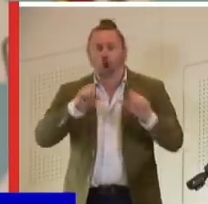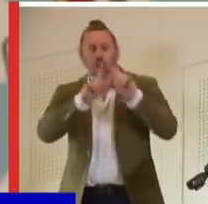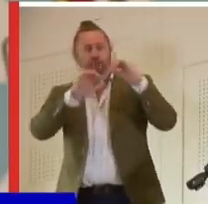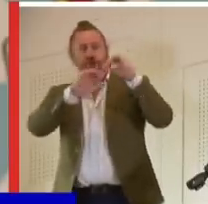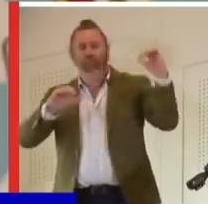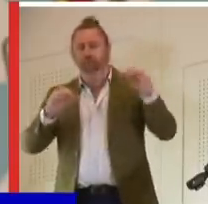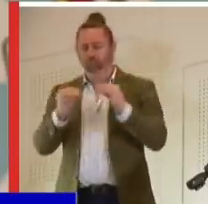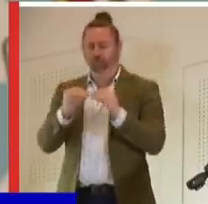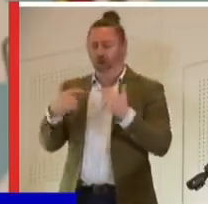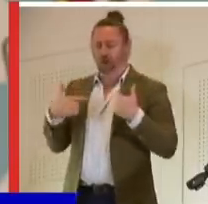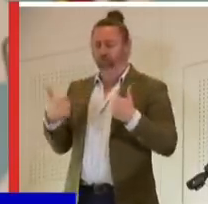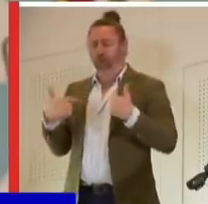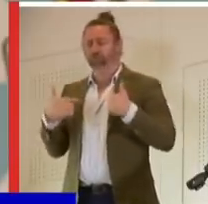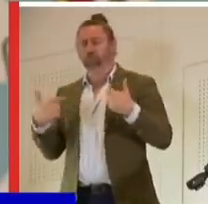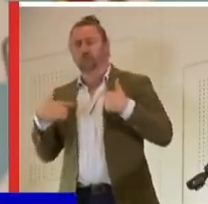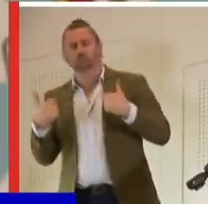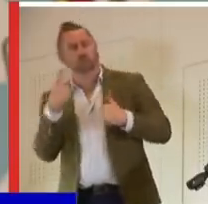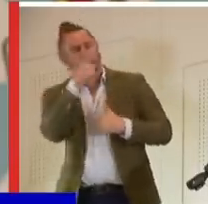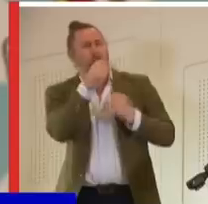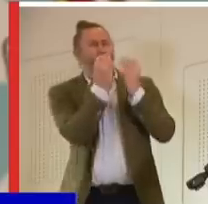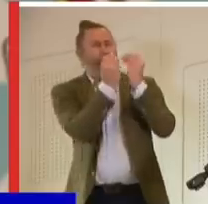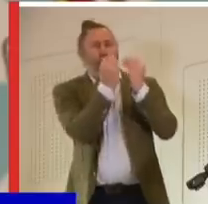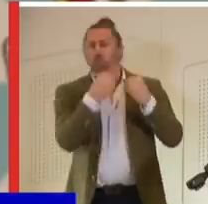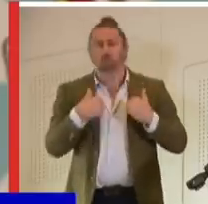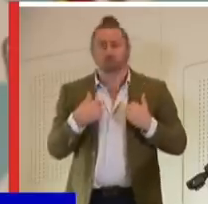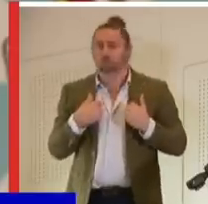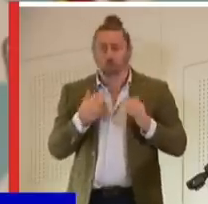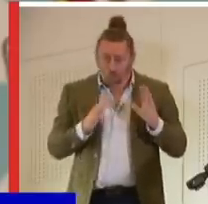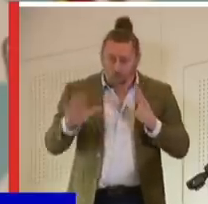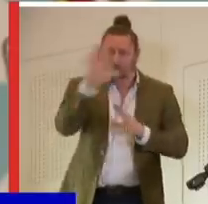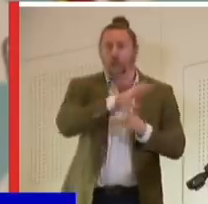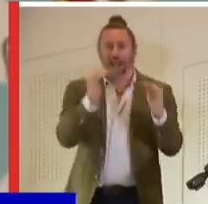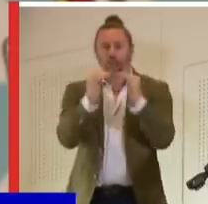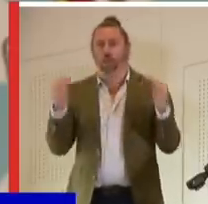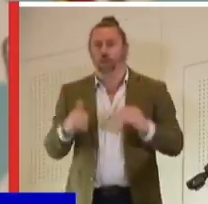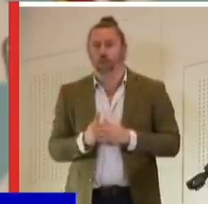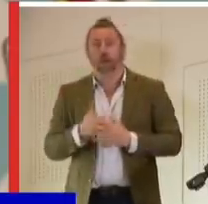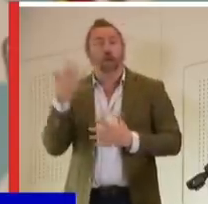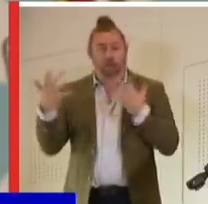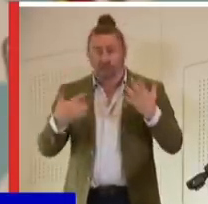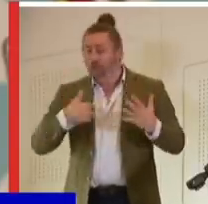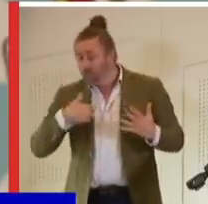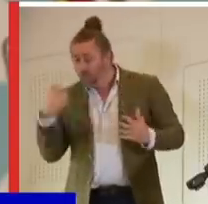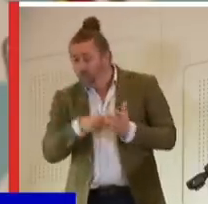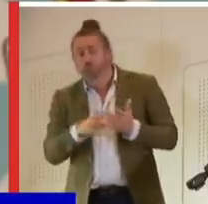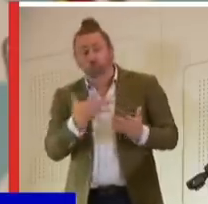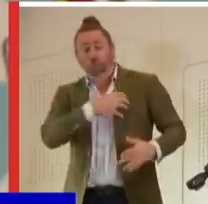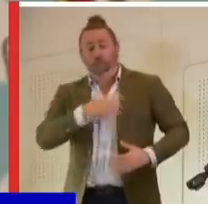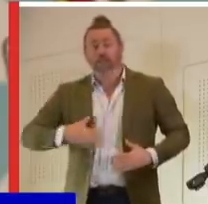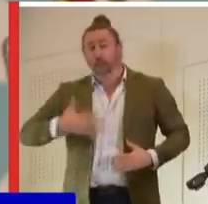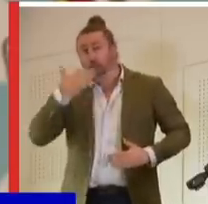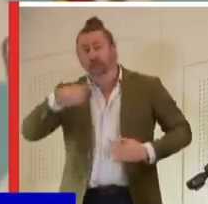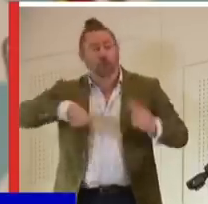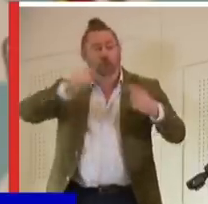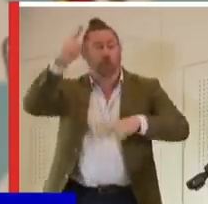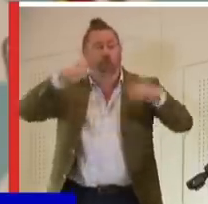increase right across the state. To that end, I'll be sending my ministers out to the length and breadth of Queensland this